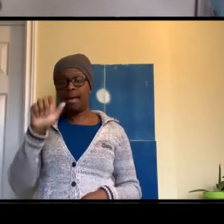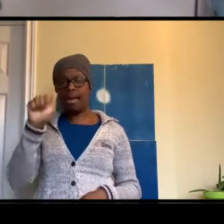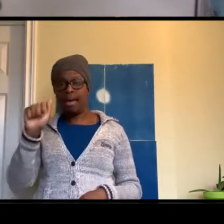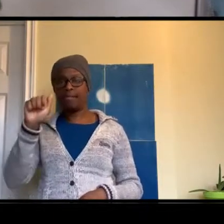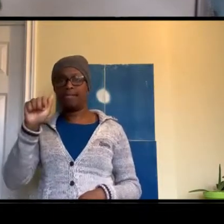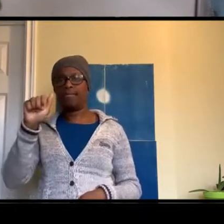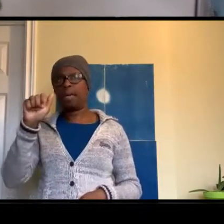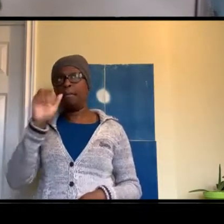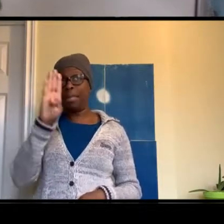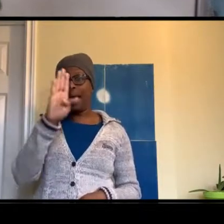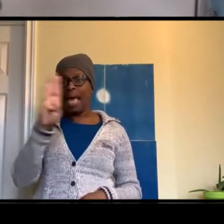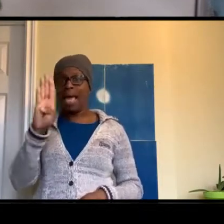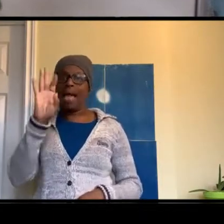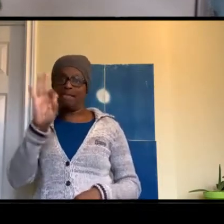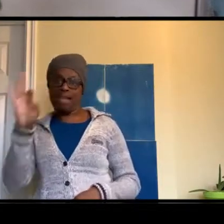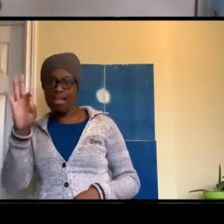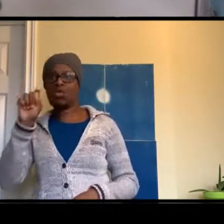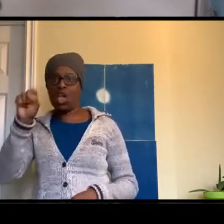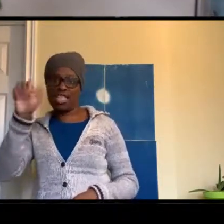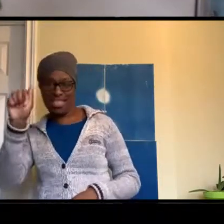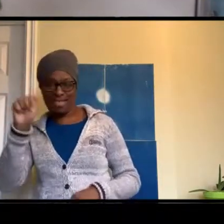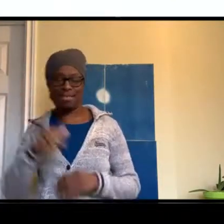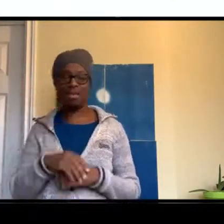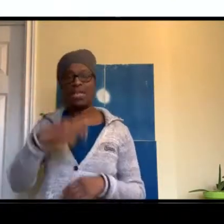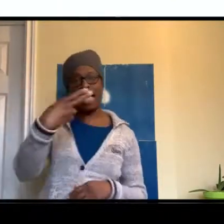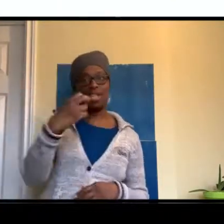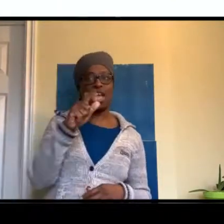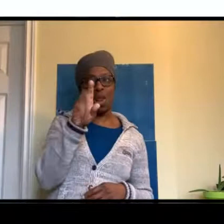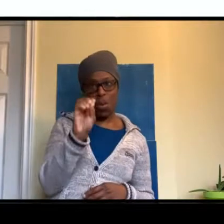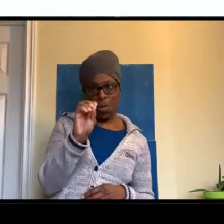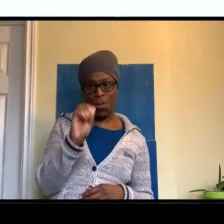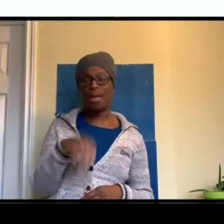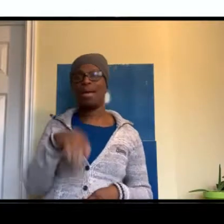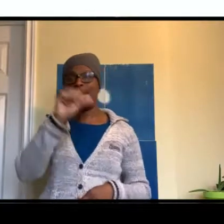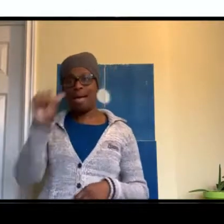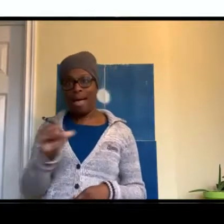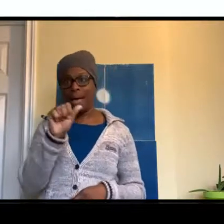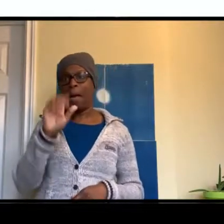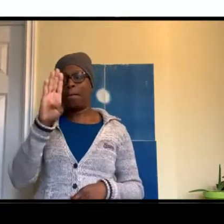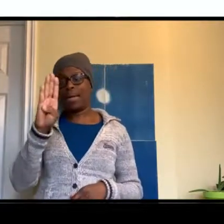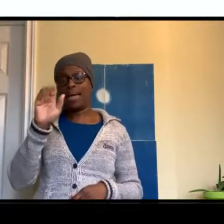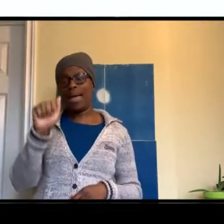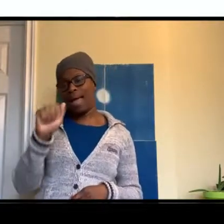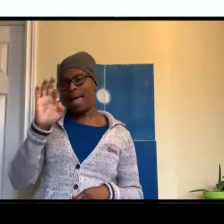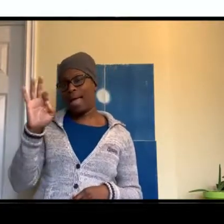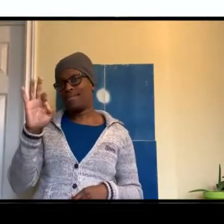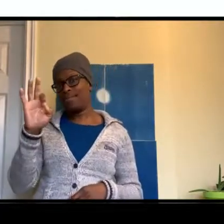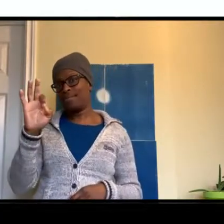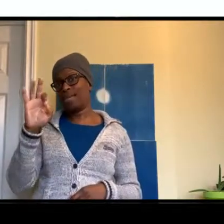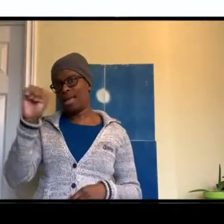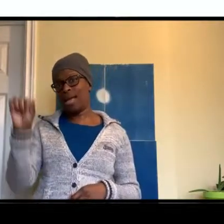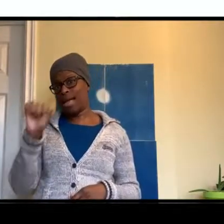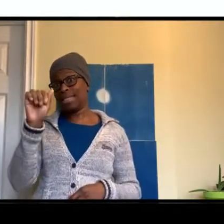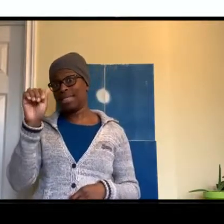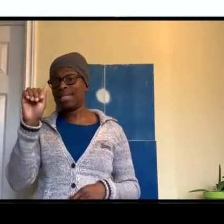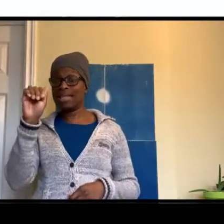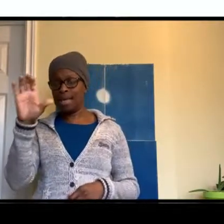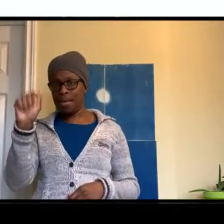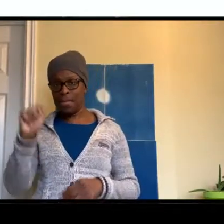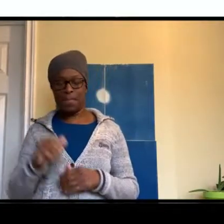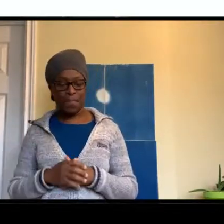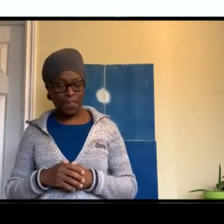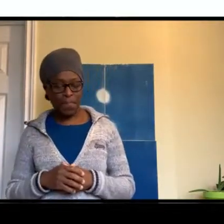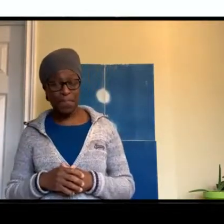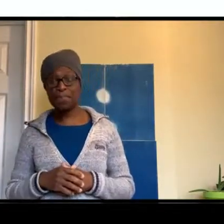get right into it. We're going to start with the Halifax project. City of Halifax. So the Halifax